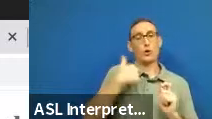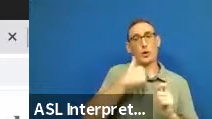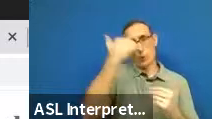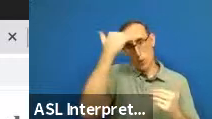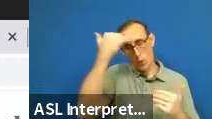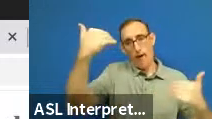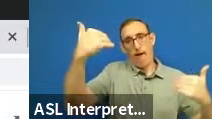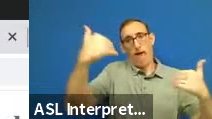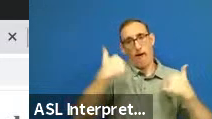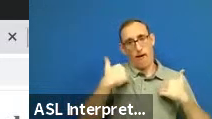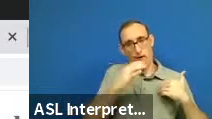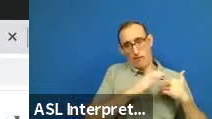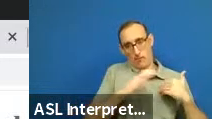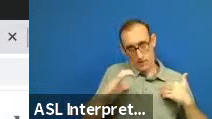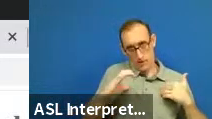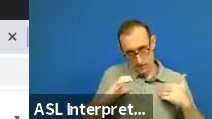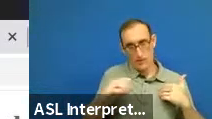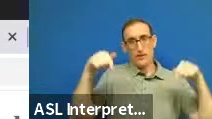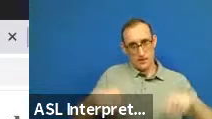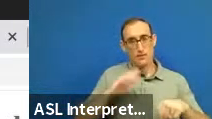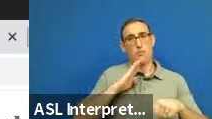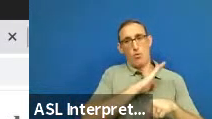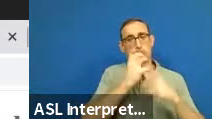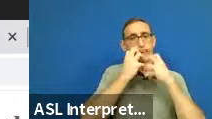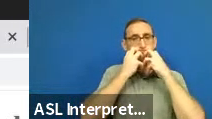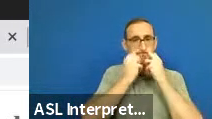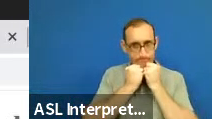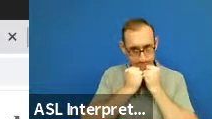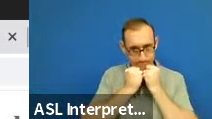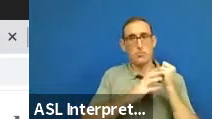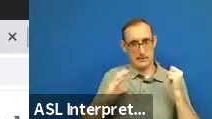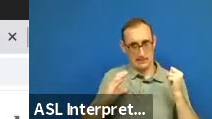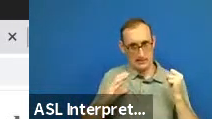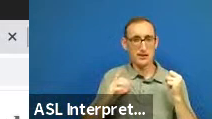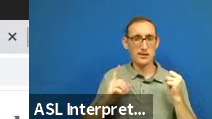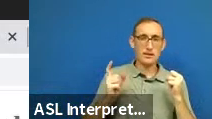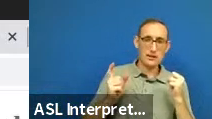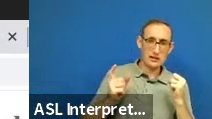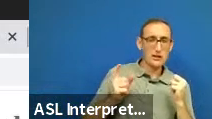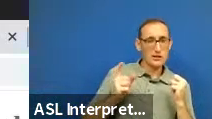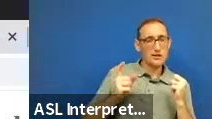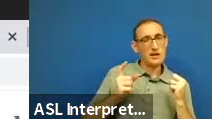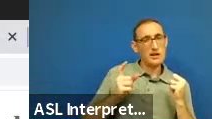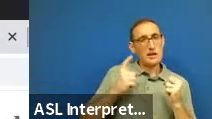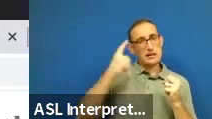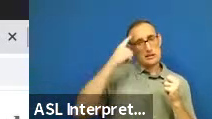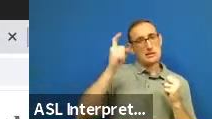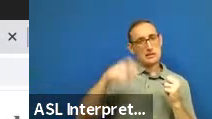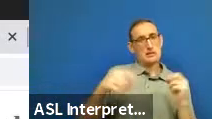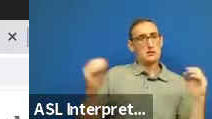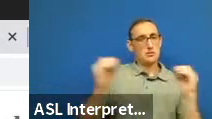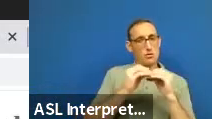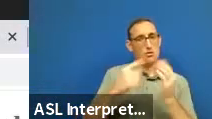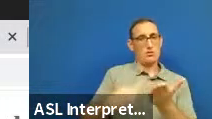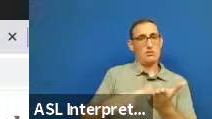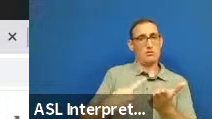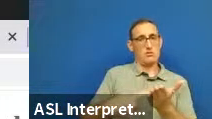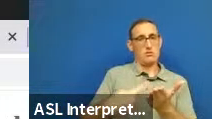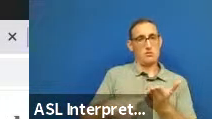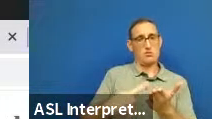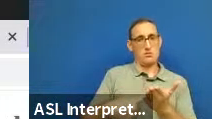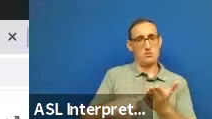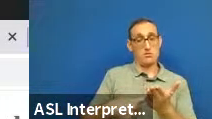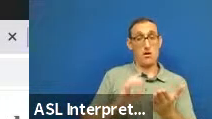committees, but we have to, I think we need to talk a little bit more about, are our committees and are